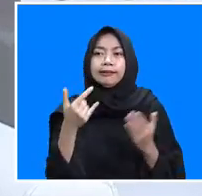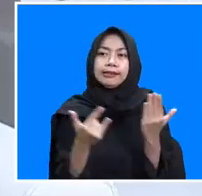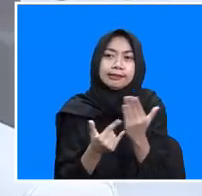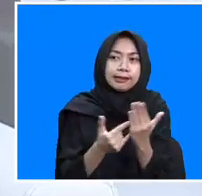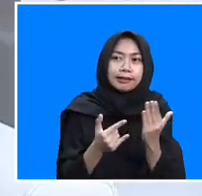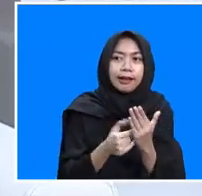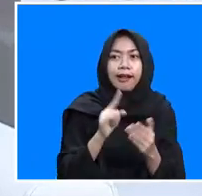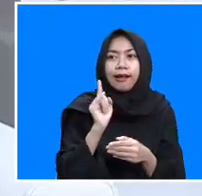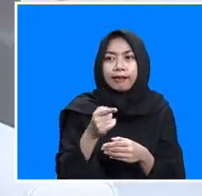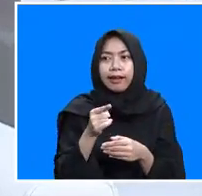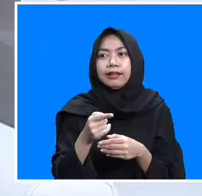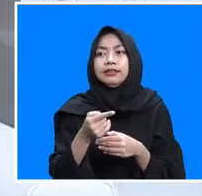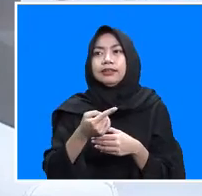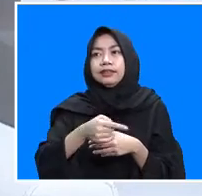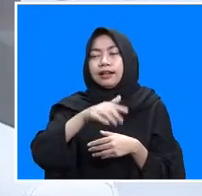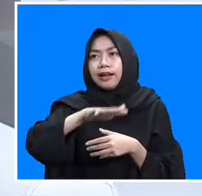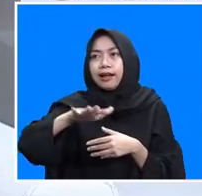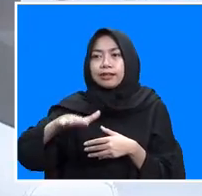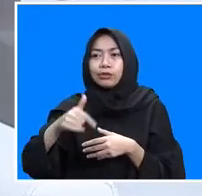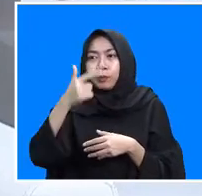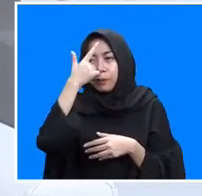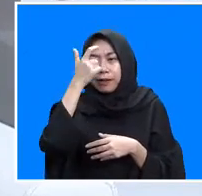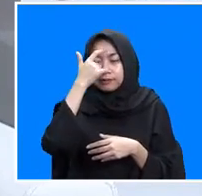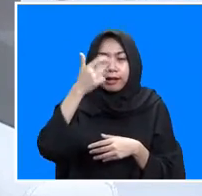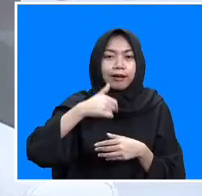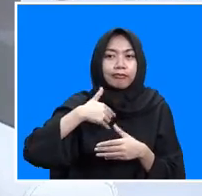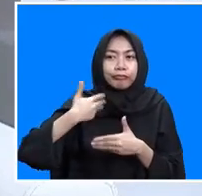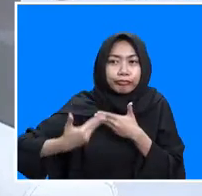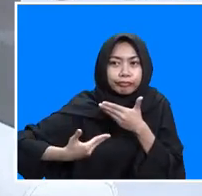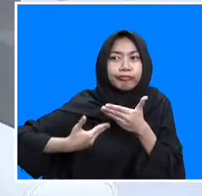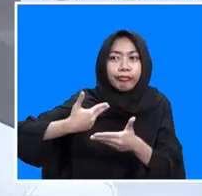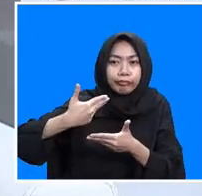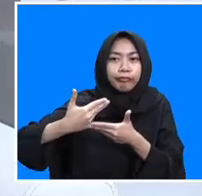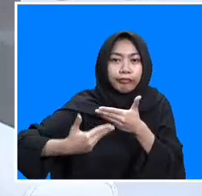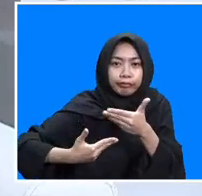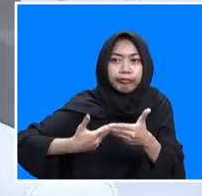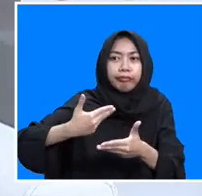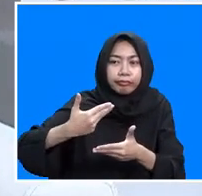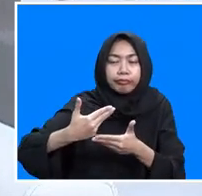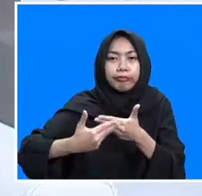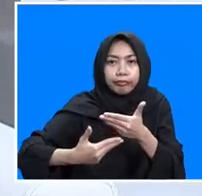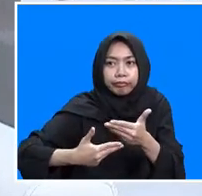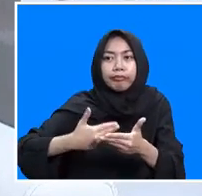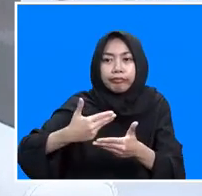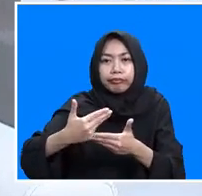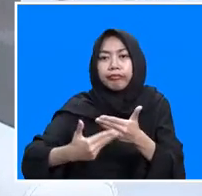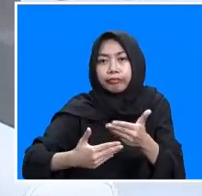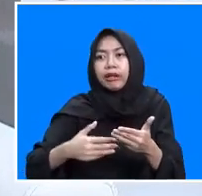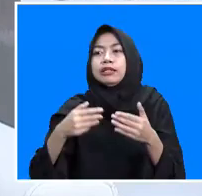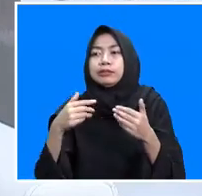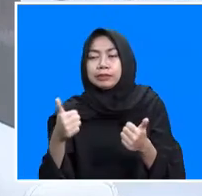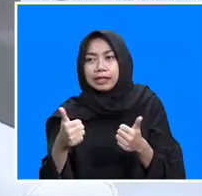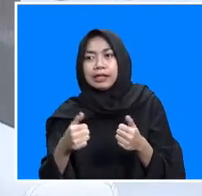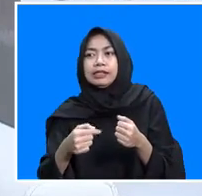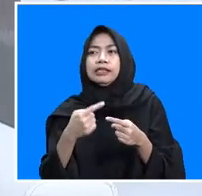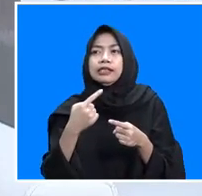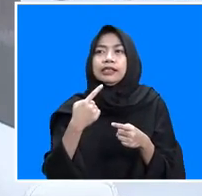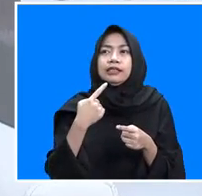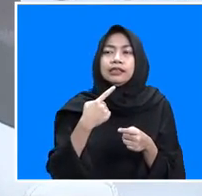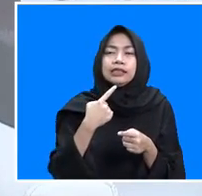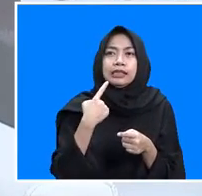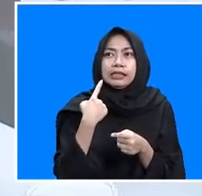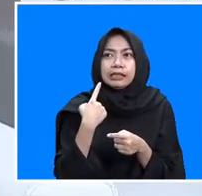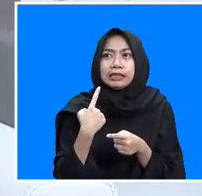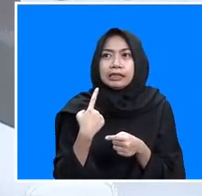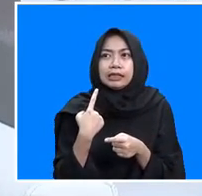of children. Mm-hmm. You know, it's kept them learning. Mm-hmm. I think digital education actually, you know, has the potential in the long run to be